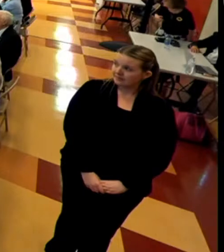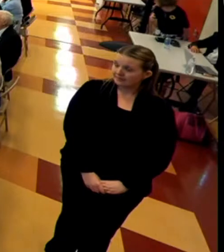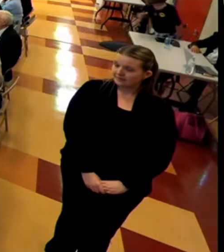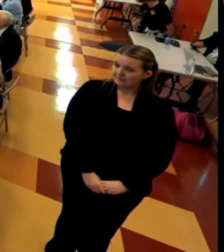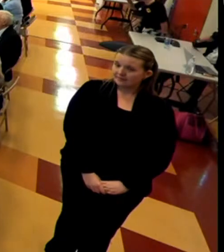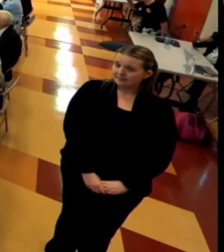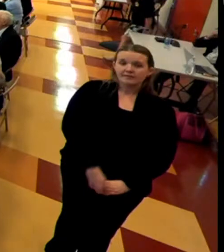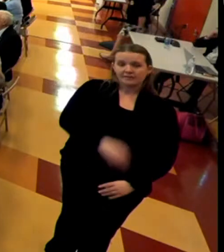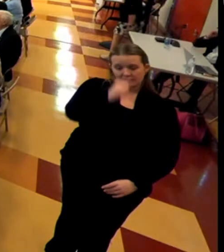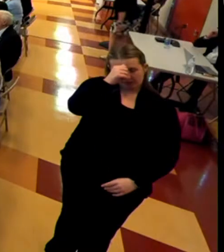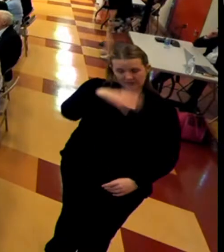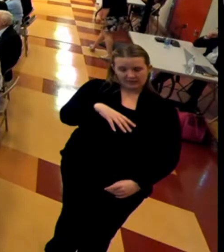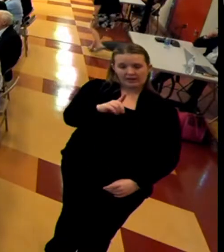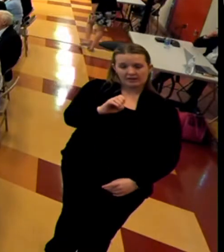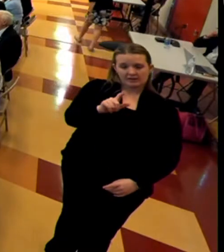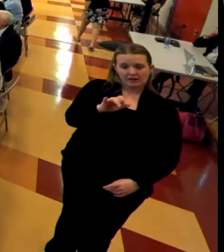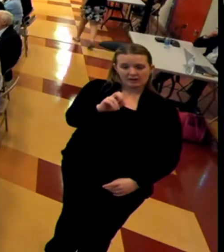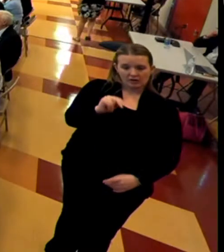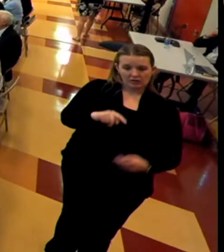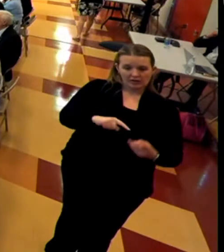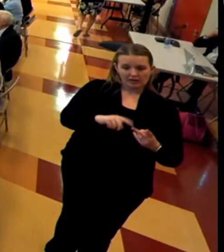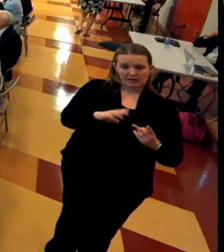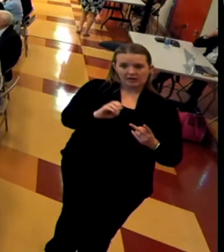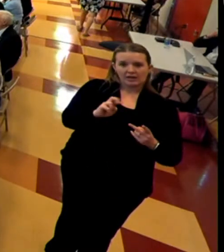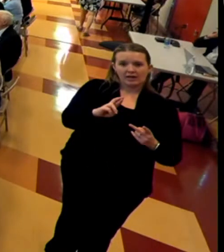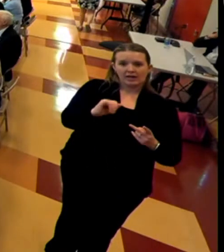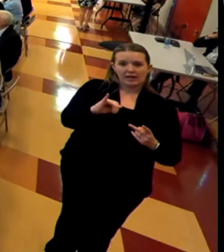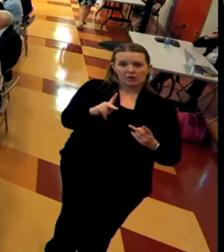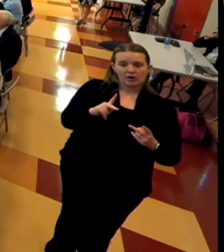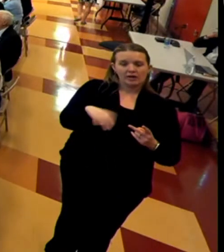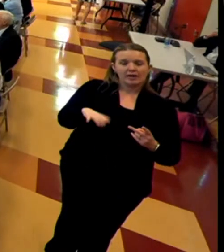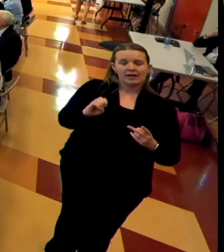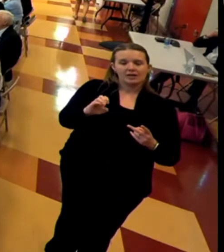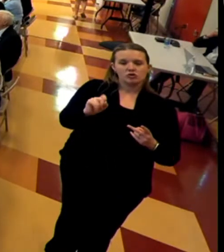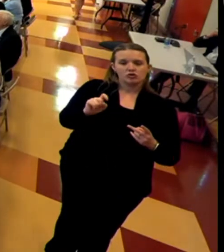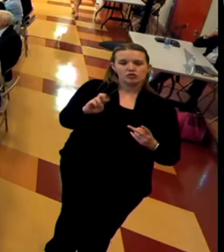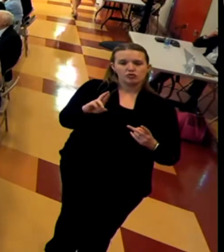Mr. De Leon, followed by Eric Estrada.